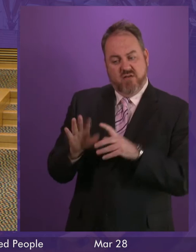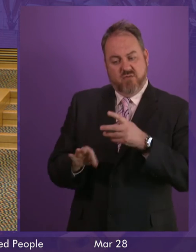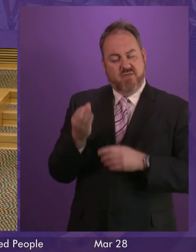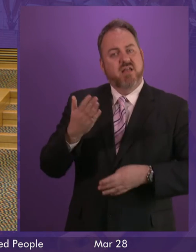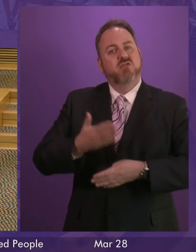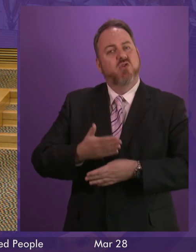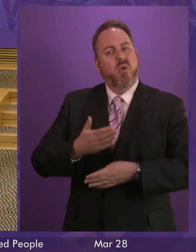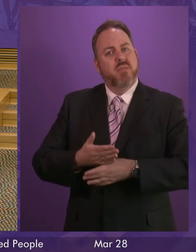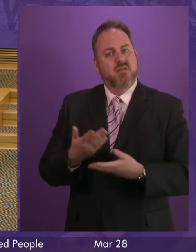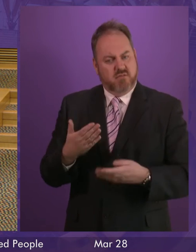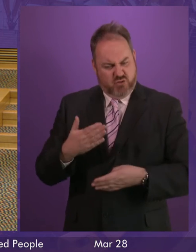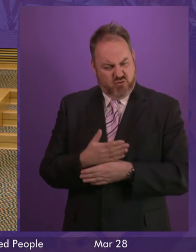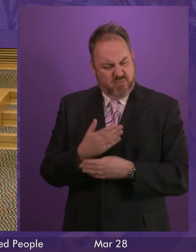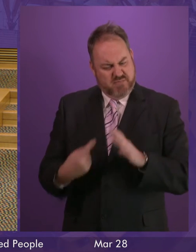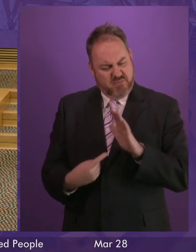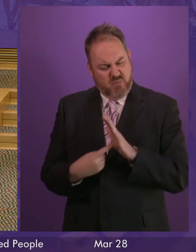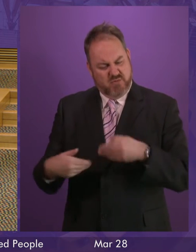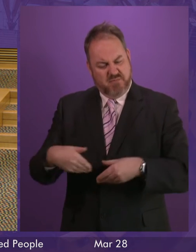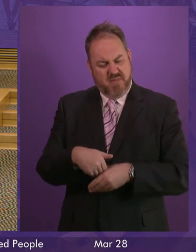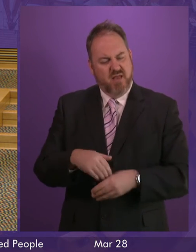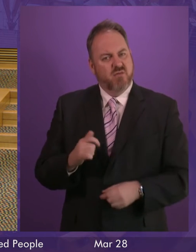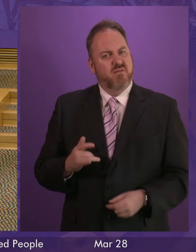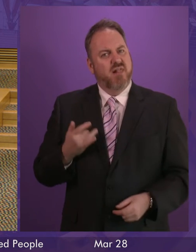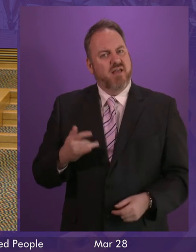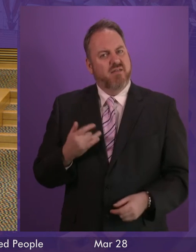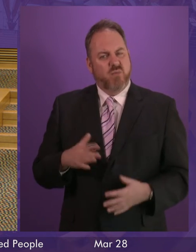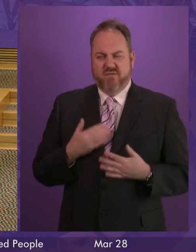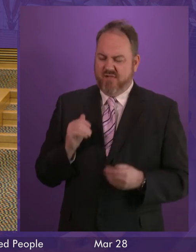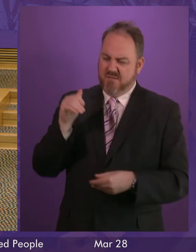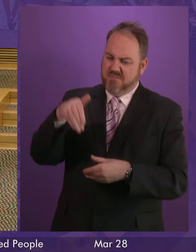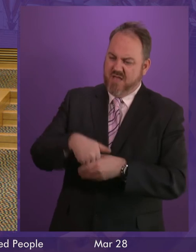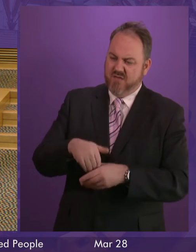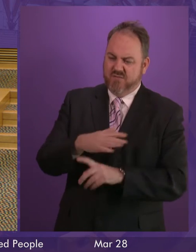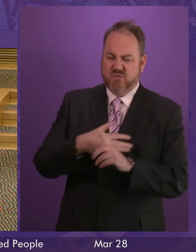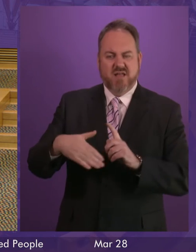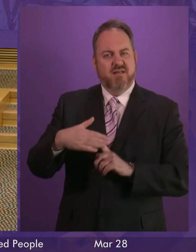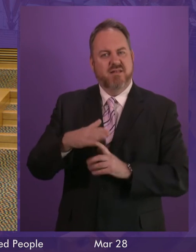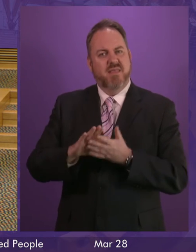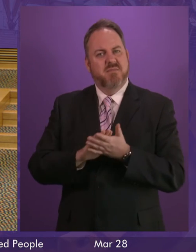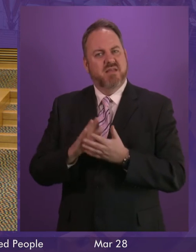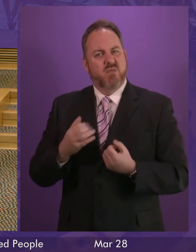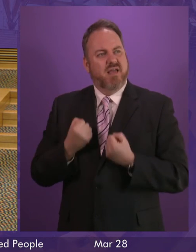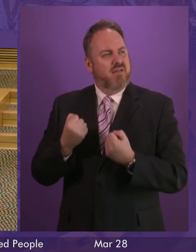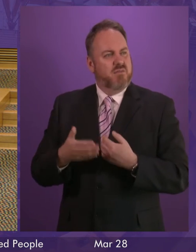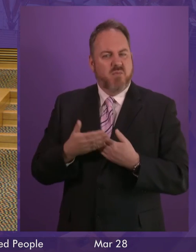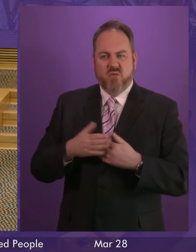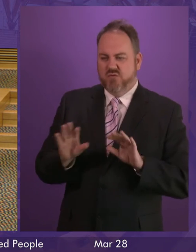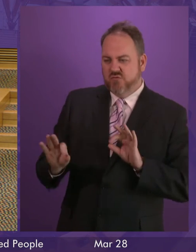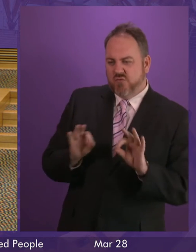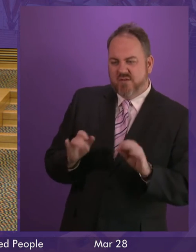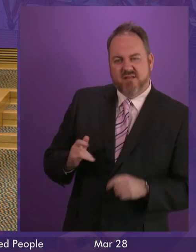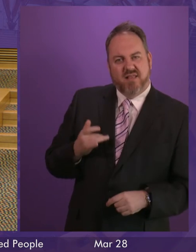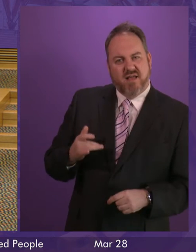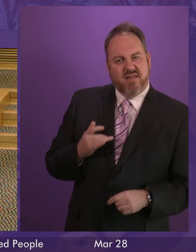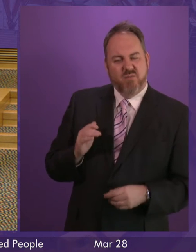part of who we are. It reinforces our feeling of being part of society, gives us some degree of choice and security, facilitates independent